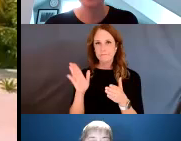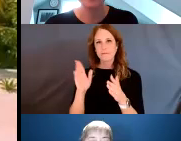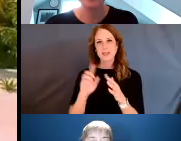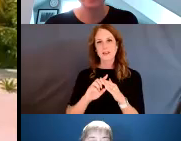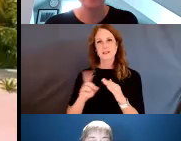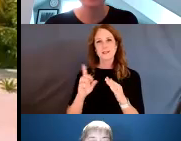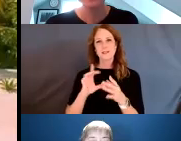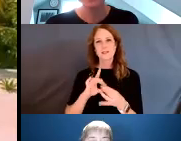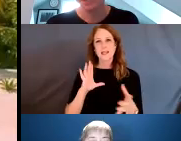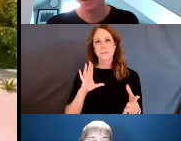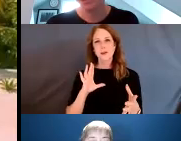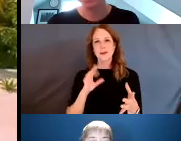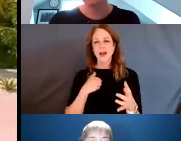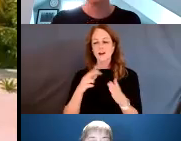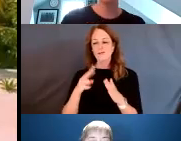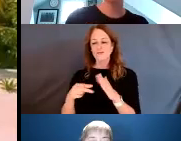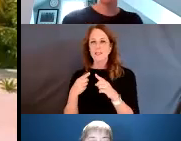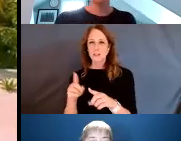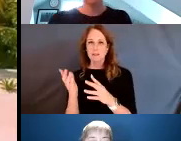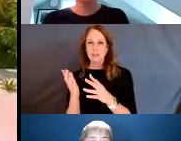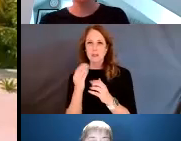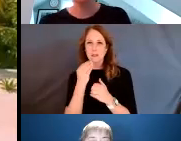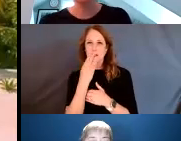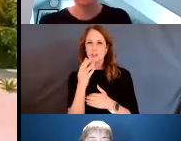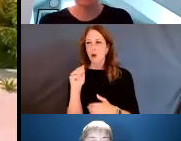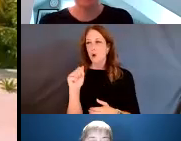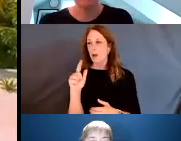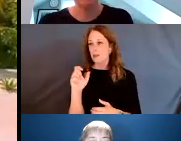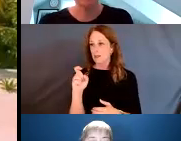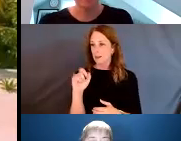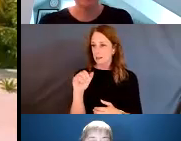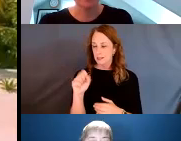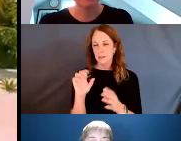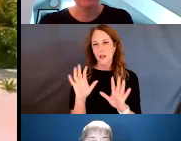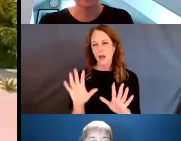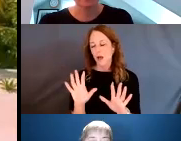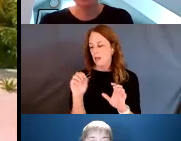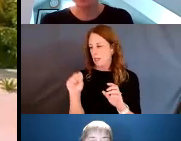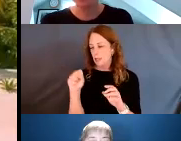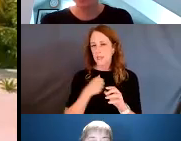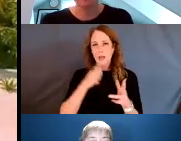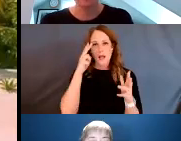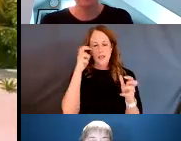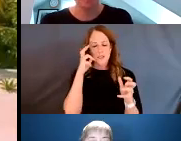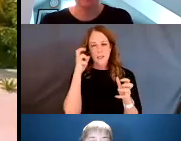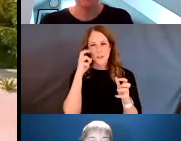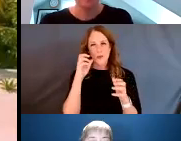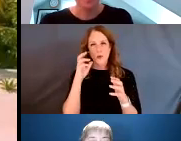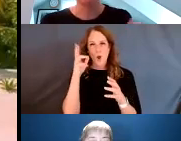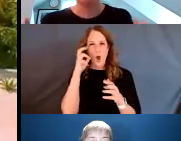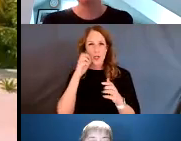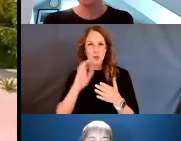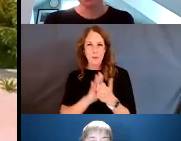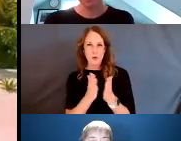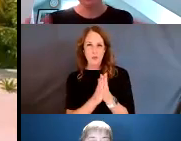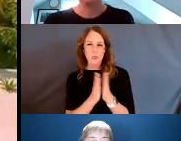sometimes I like to read during lunch. Oh my gosh, Alexis, you have spoken to my heart. I listen to audiobooks during my lunch break and walk around my block.